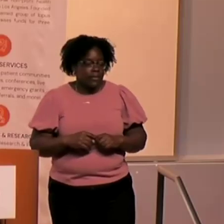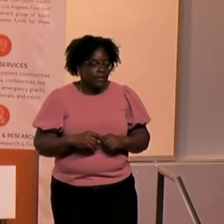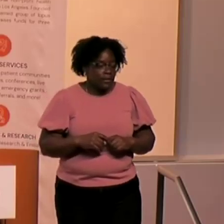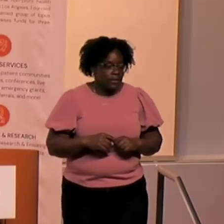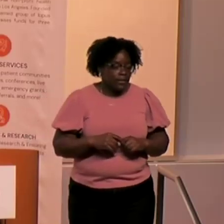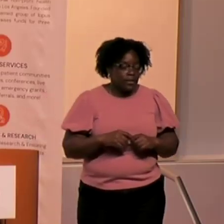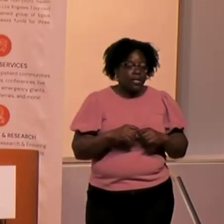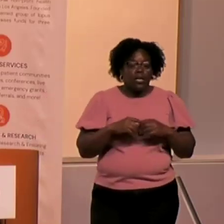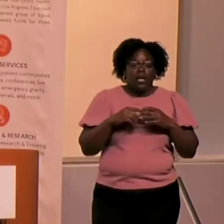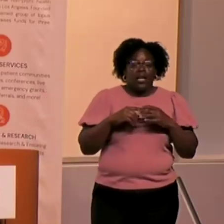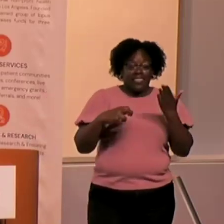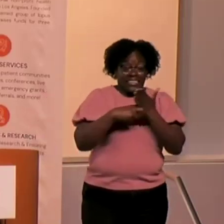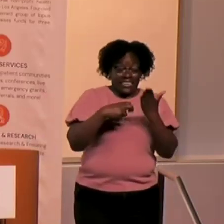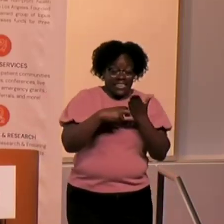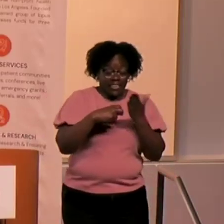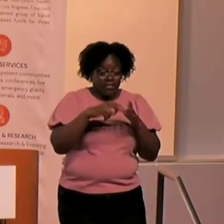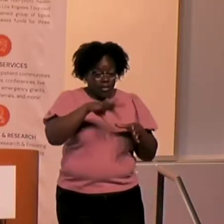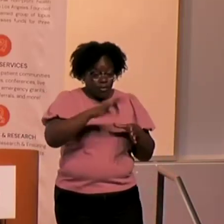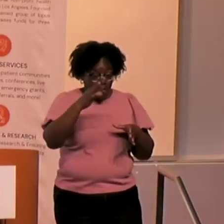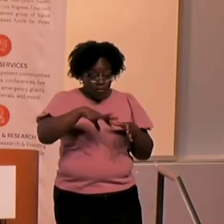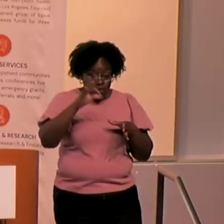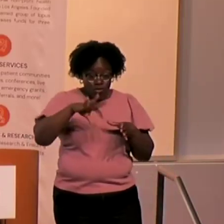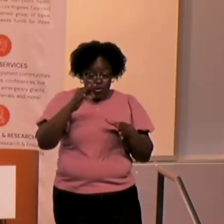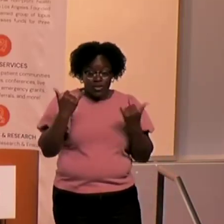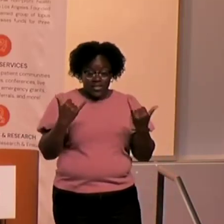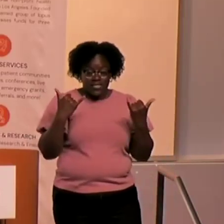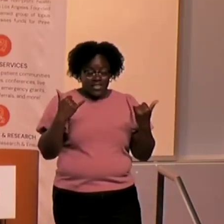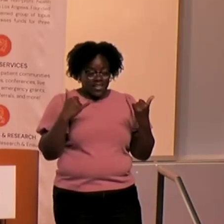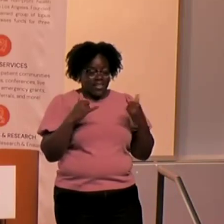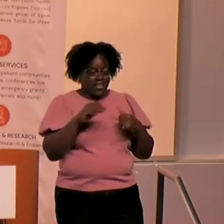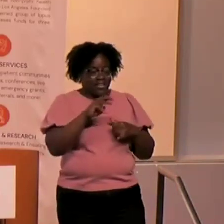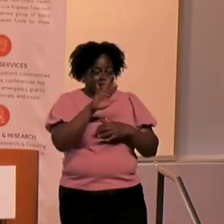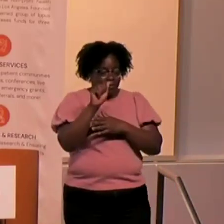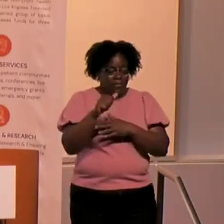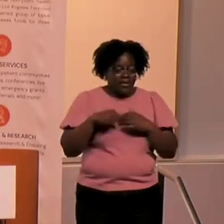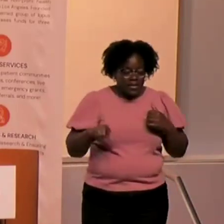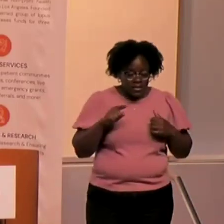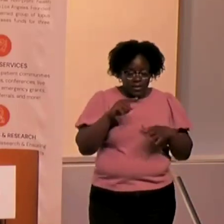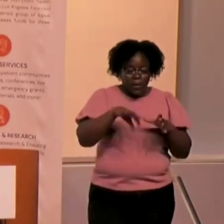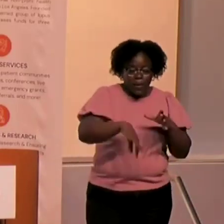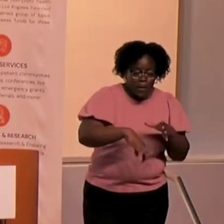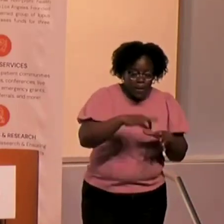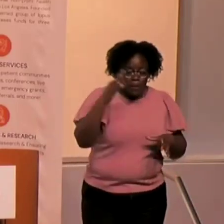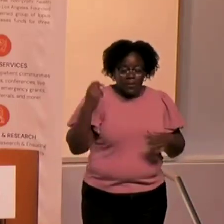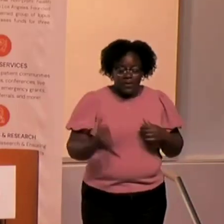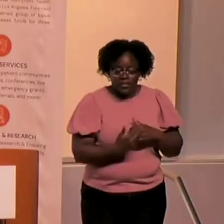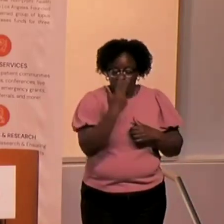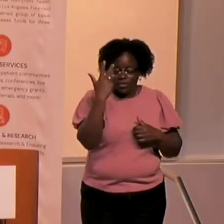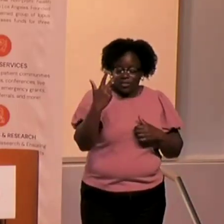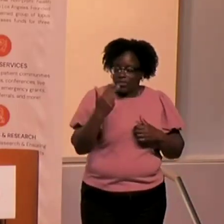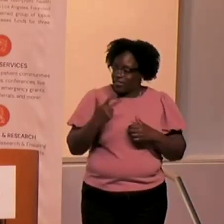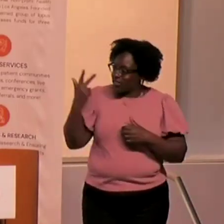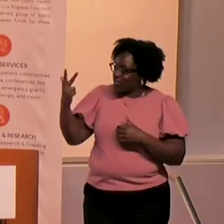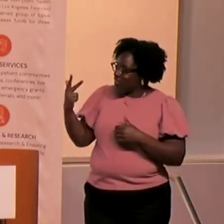the raffle. I'm going to have Mia come up, and you ladies, if you want to participate, you can draw a winner. There's 3 raffles. There's 3 of